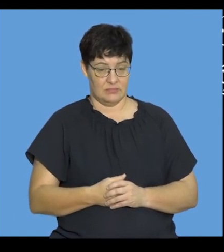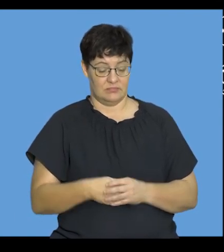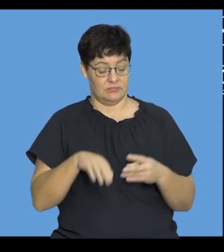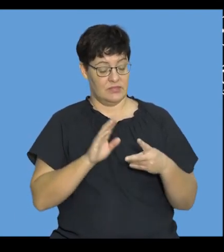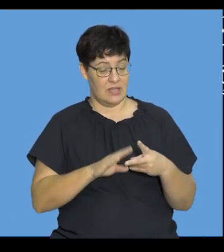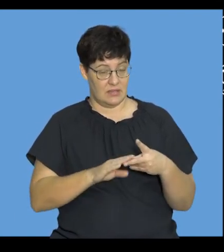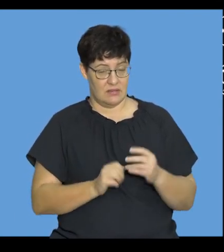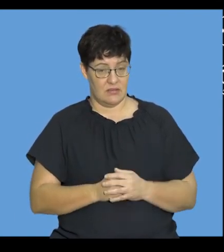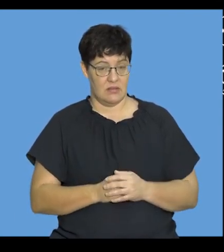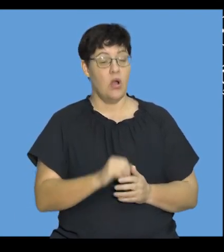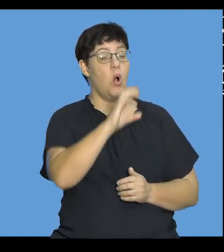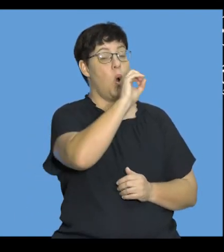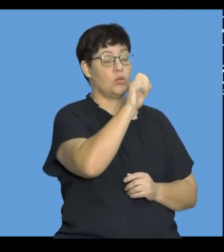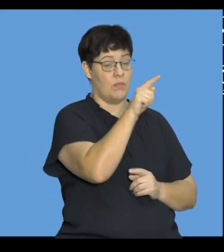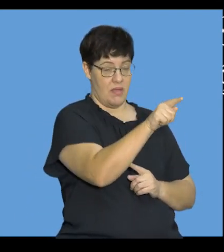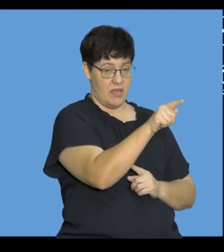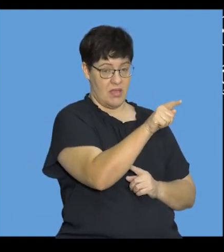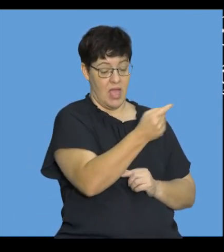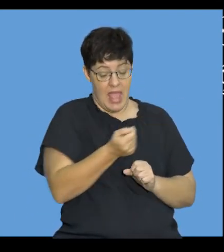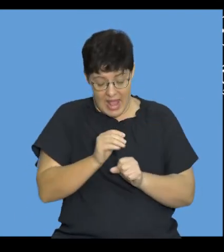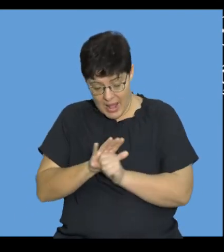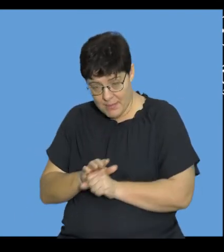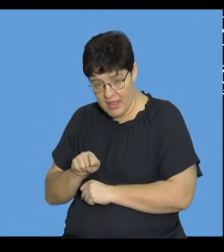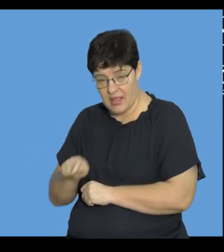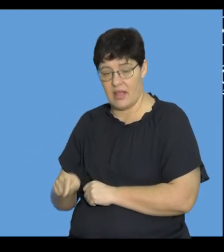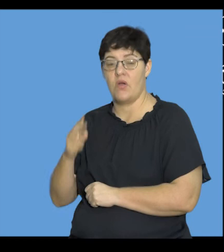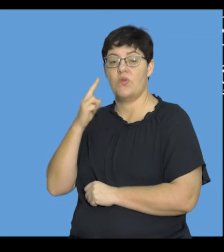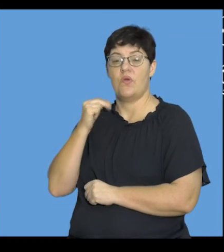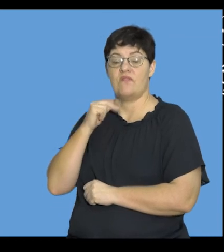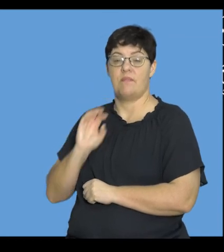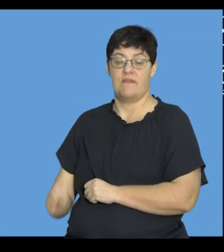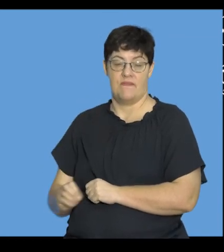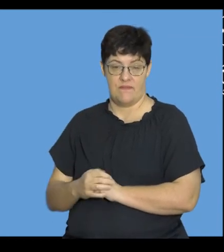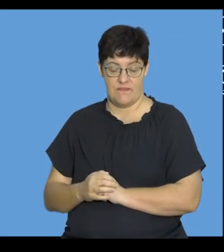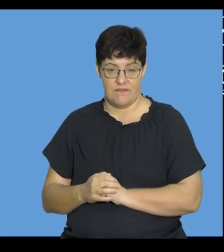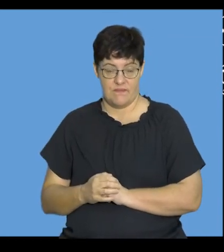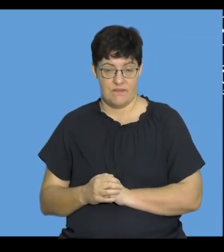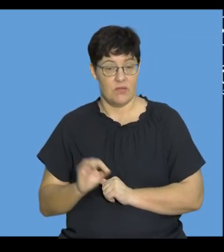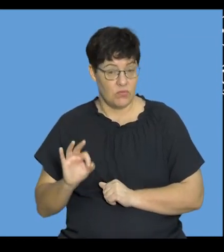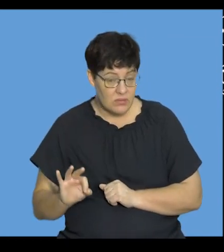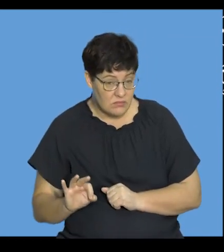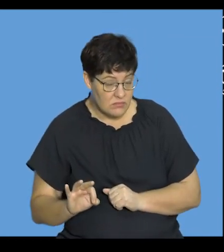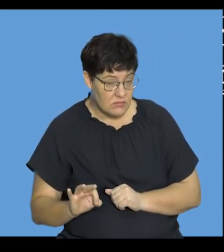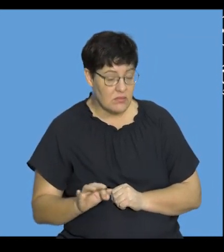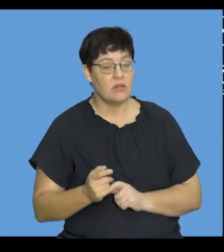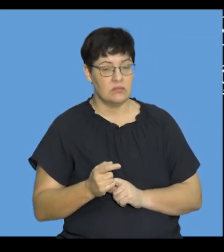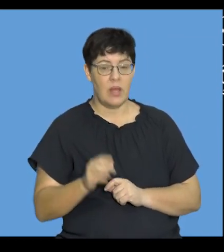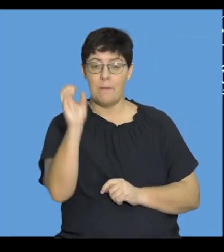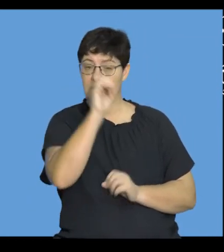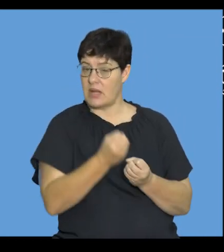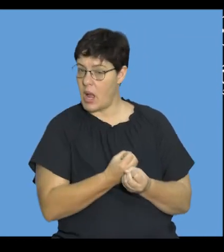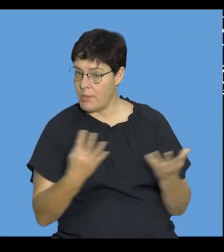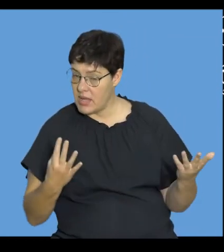October is now going to impact on November, right? So what percentage of